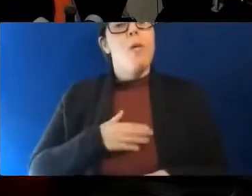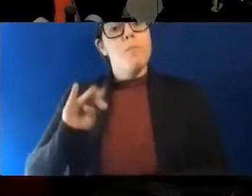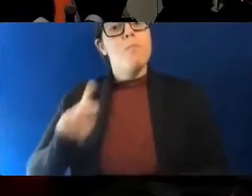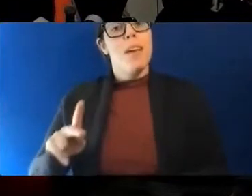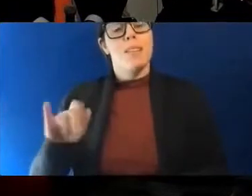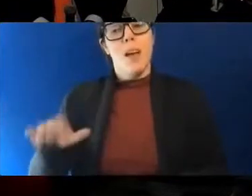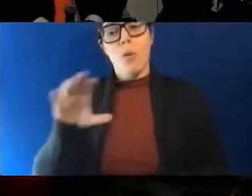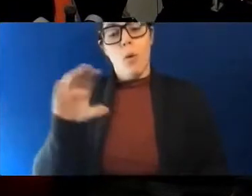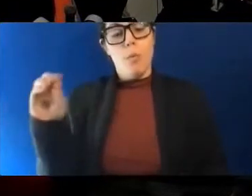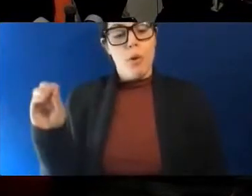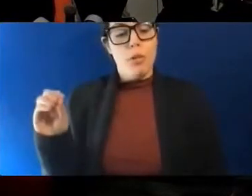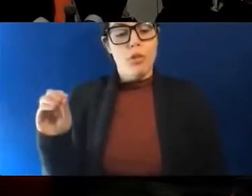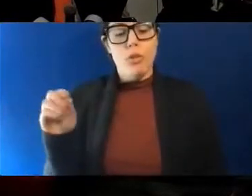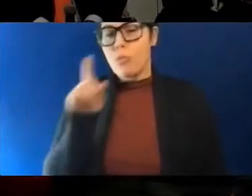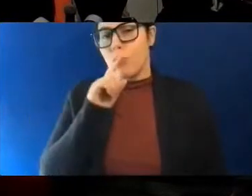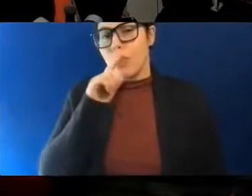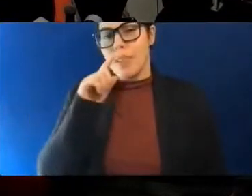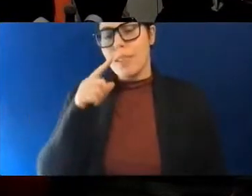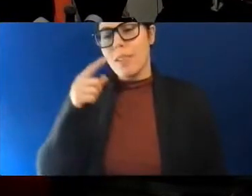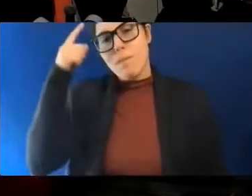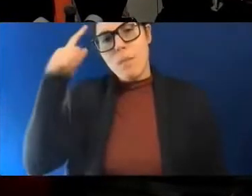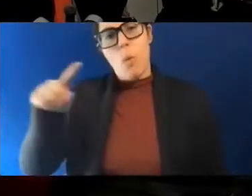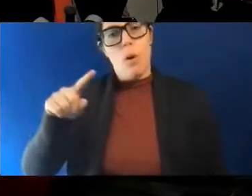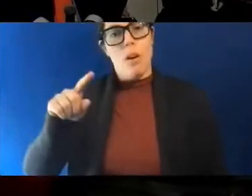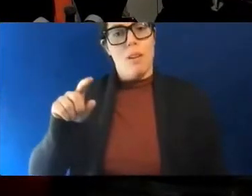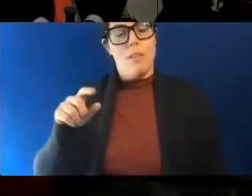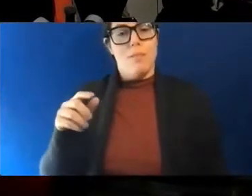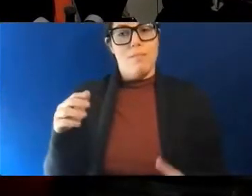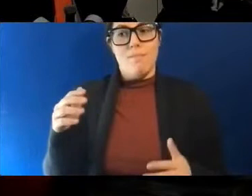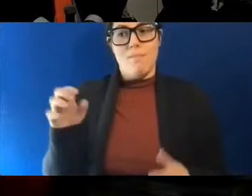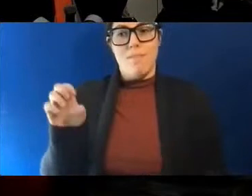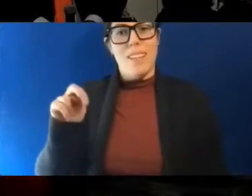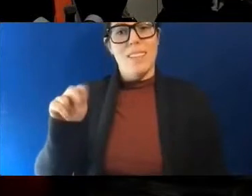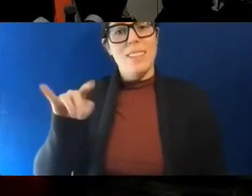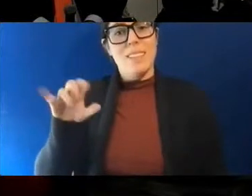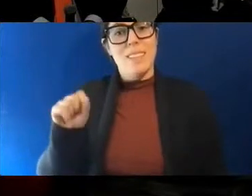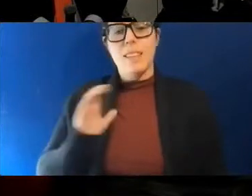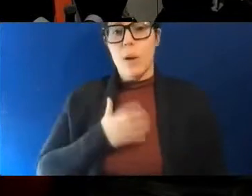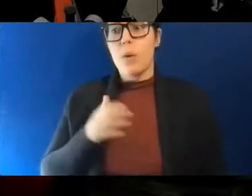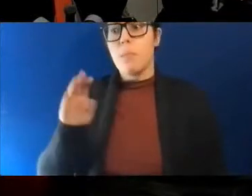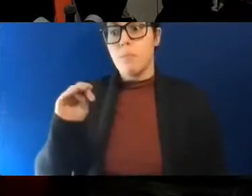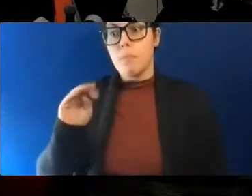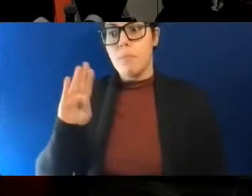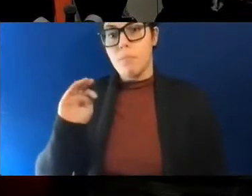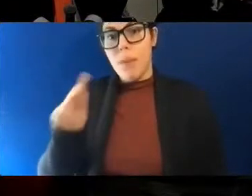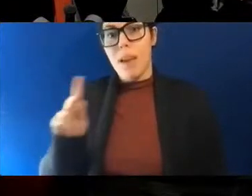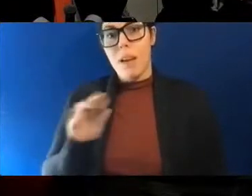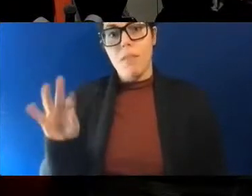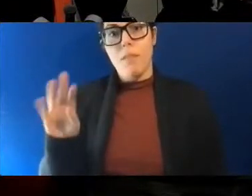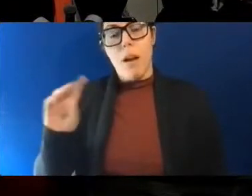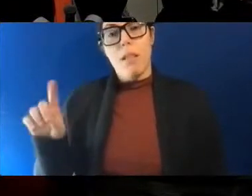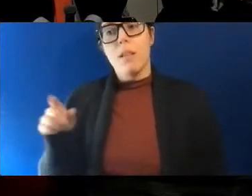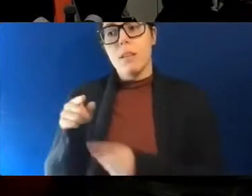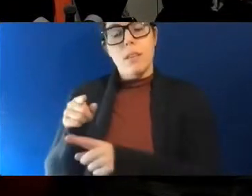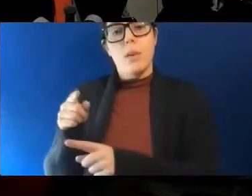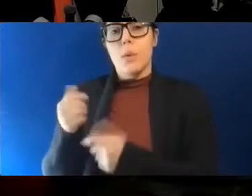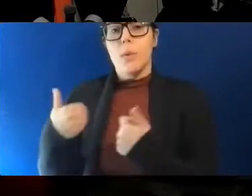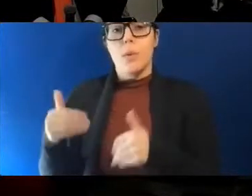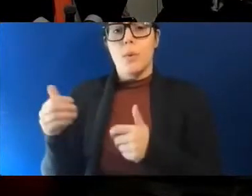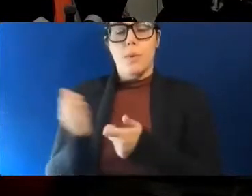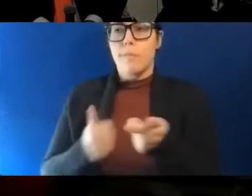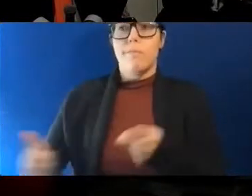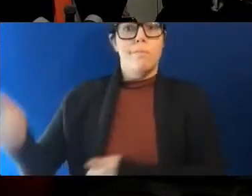Corporation is really 4 entities. The Harbor Bank of Maryland, which is the mothership, and has been